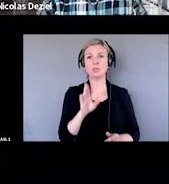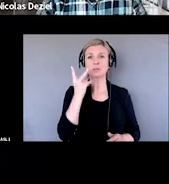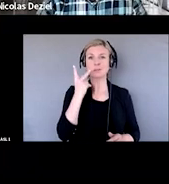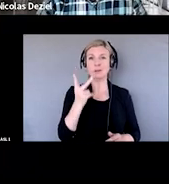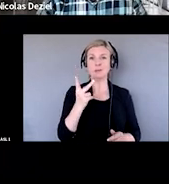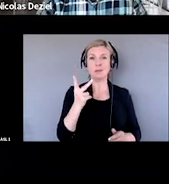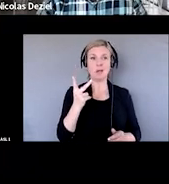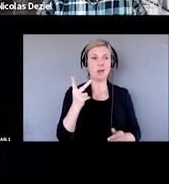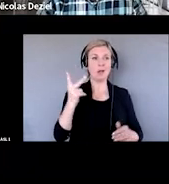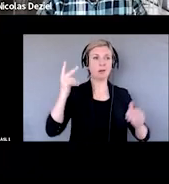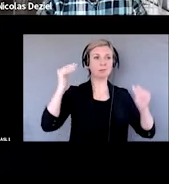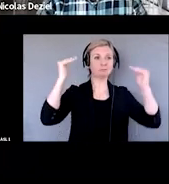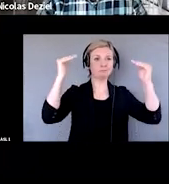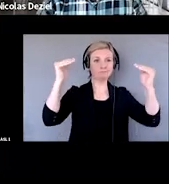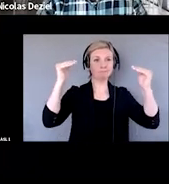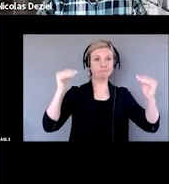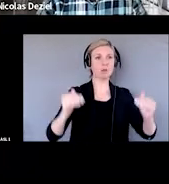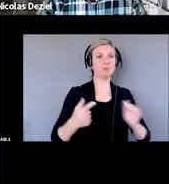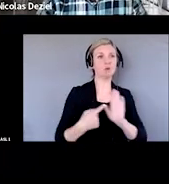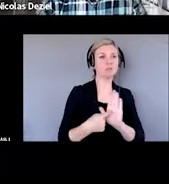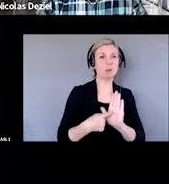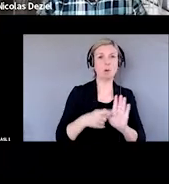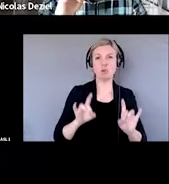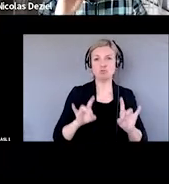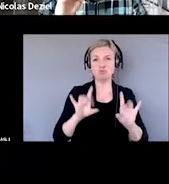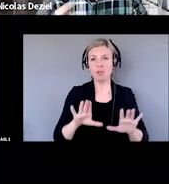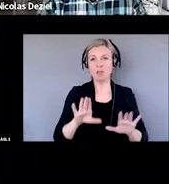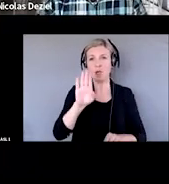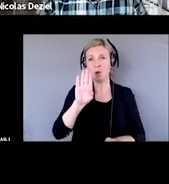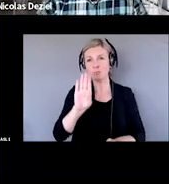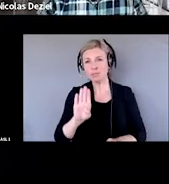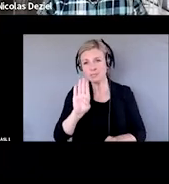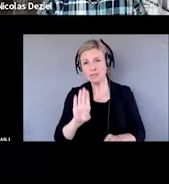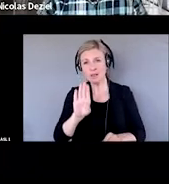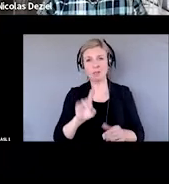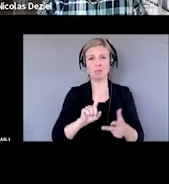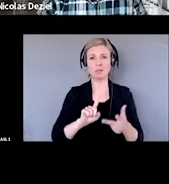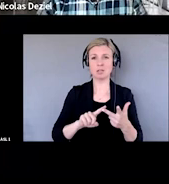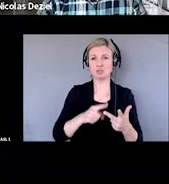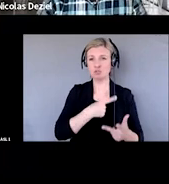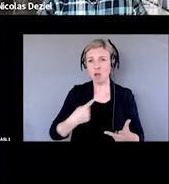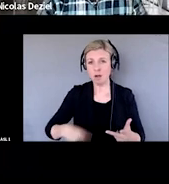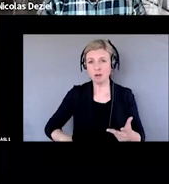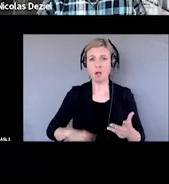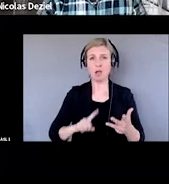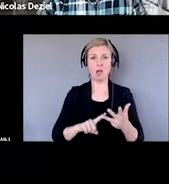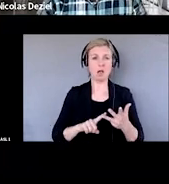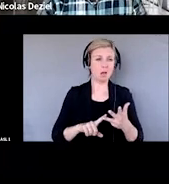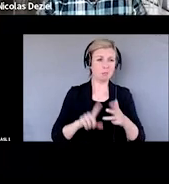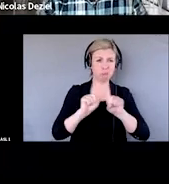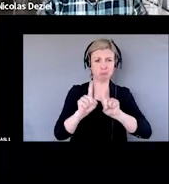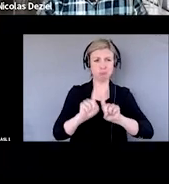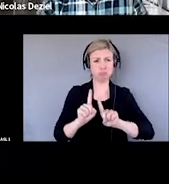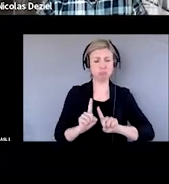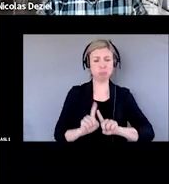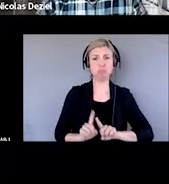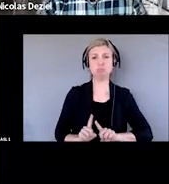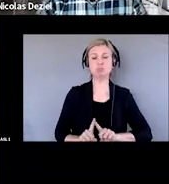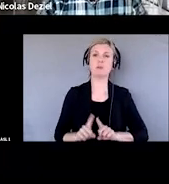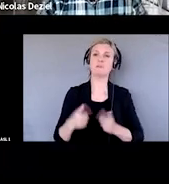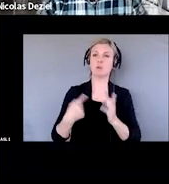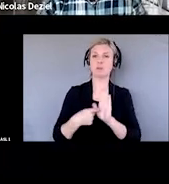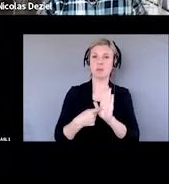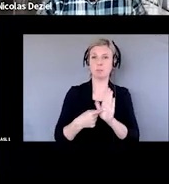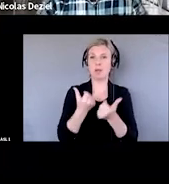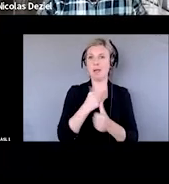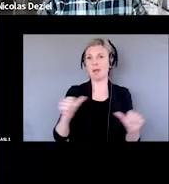slide, Australia, Brazil, China, etc. So main key trading partners for Canada and big market countries